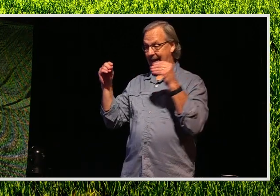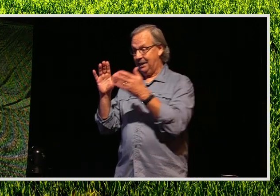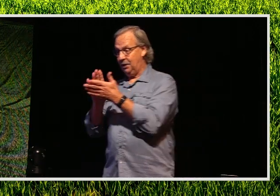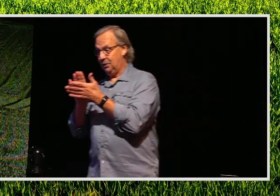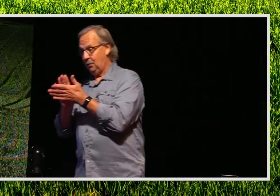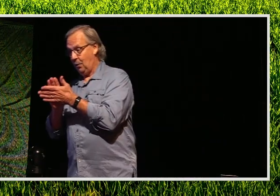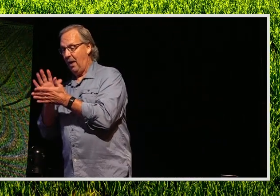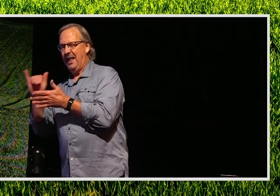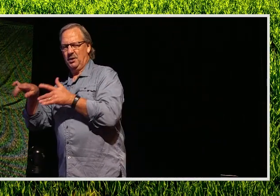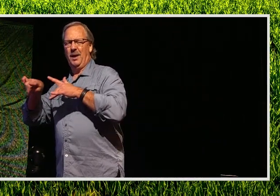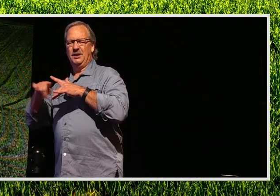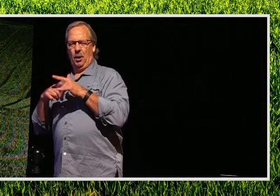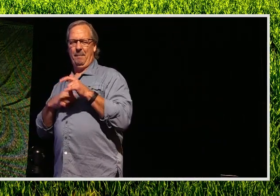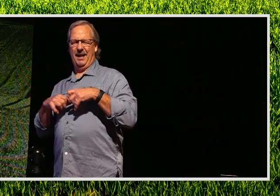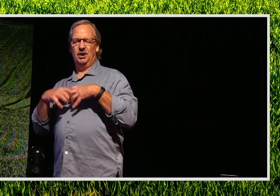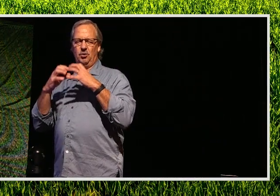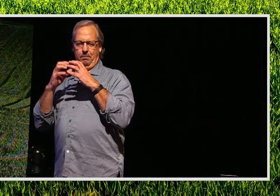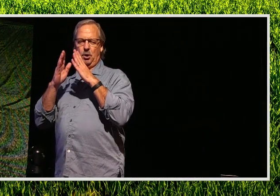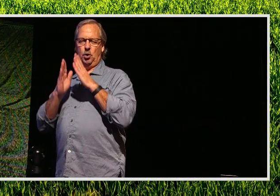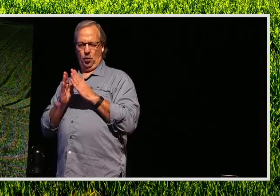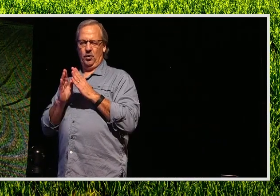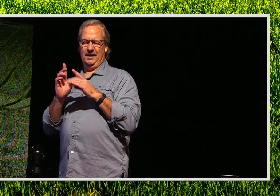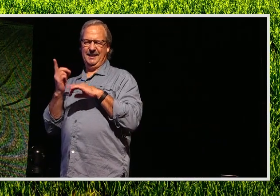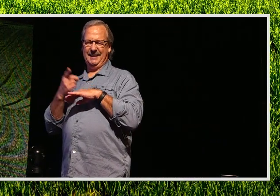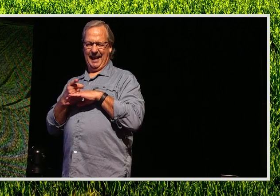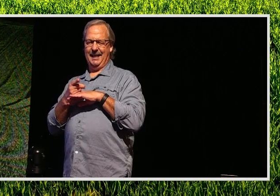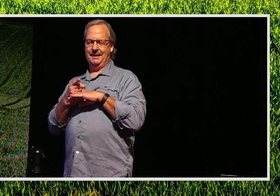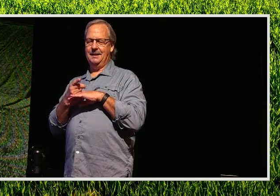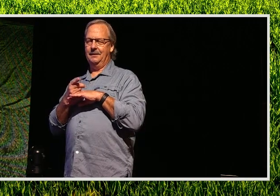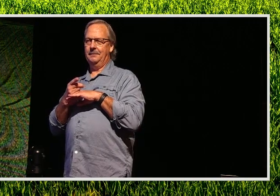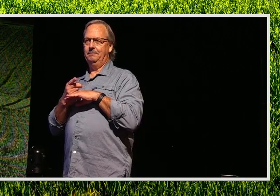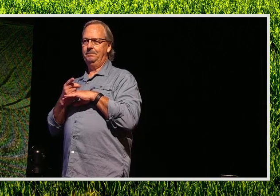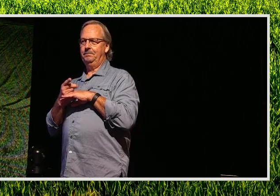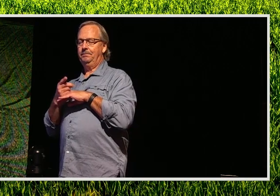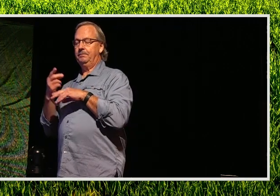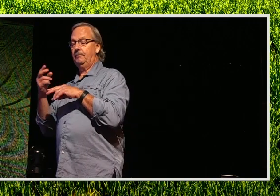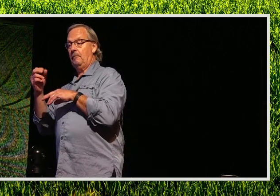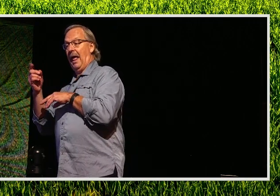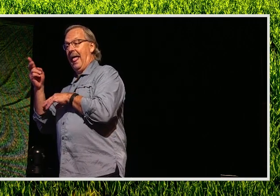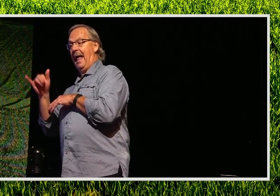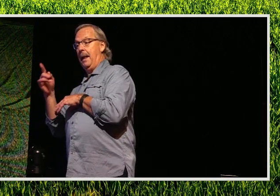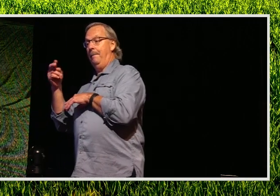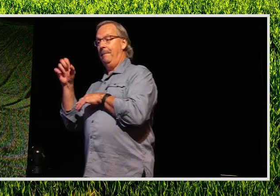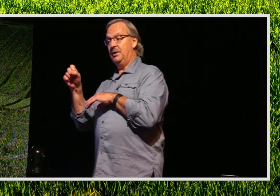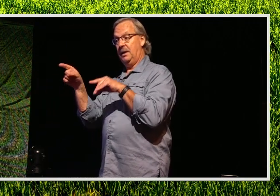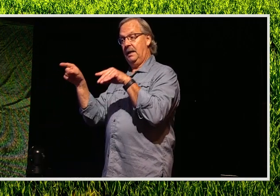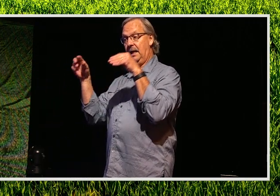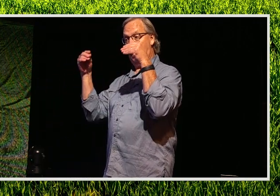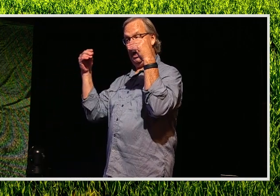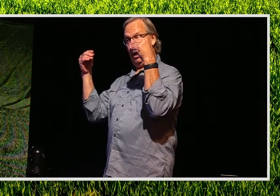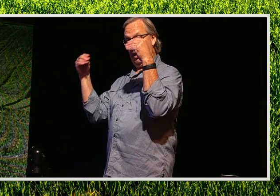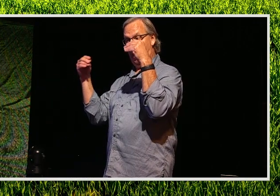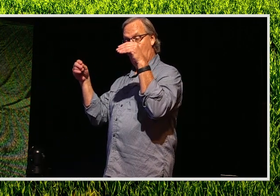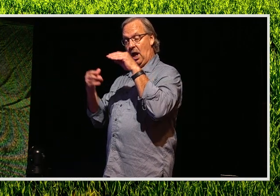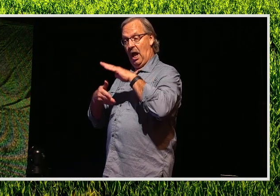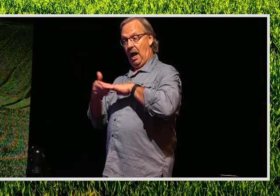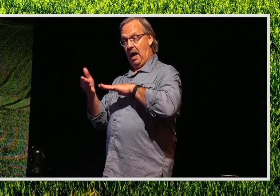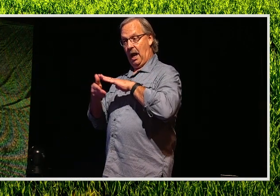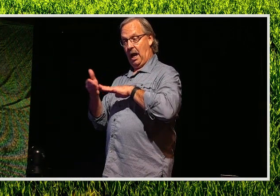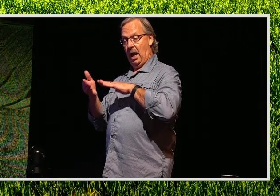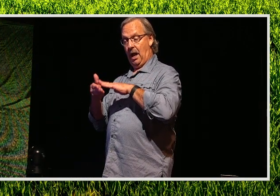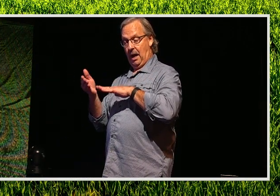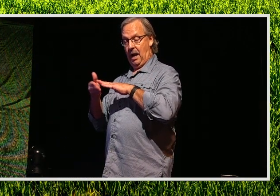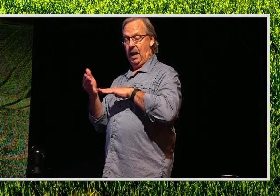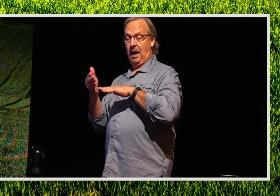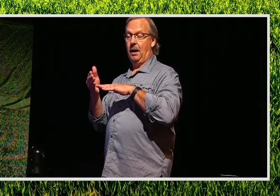started my entrepreneurial days. But the other members of my team are Eddie Pearson. He is our sales and operations strategy